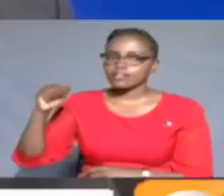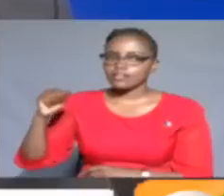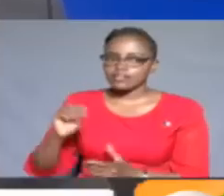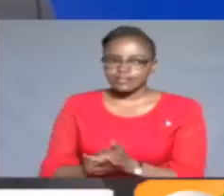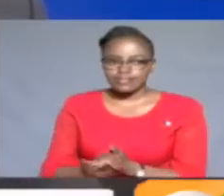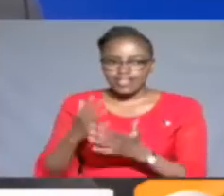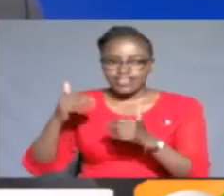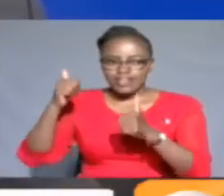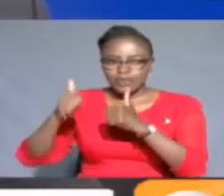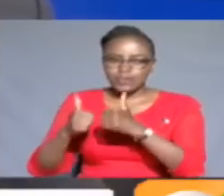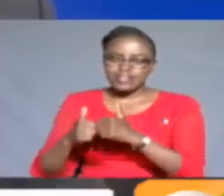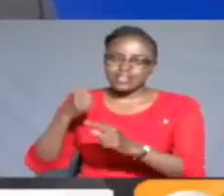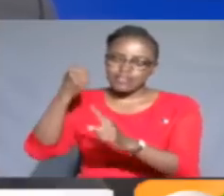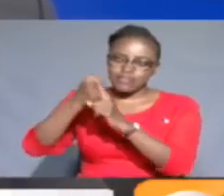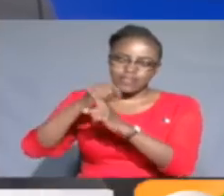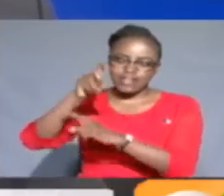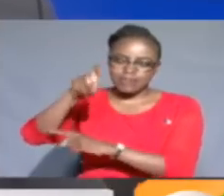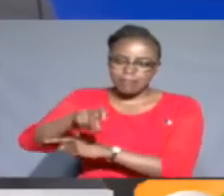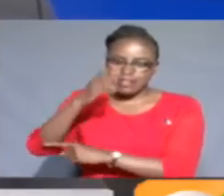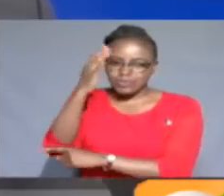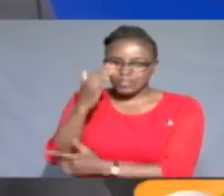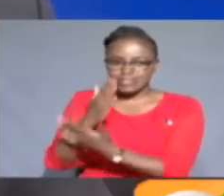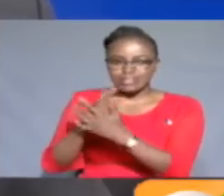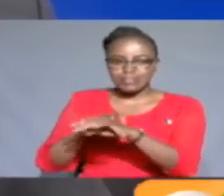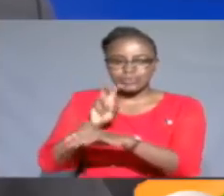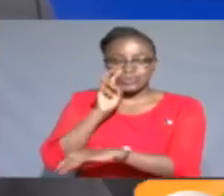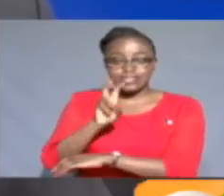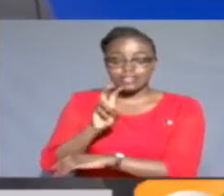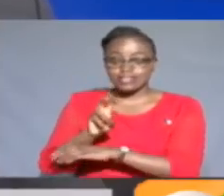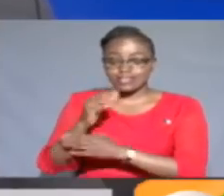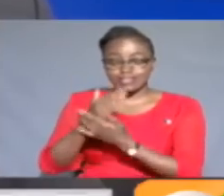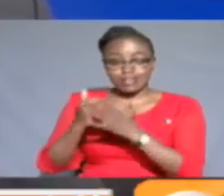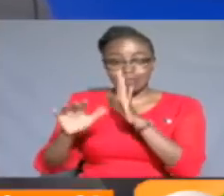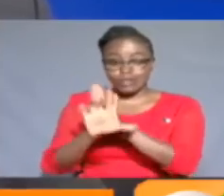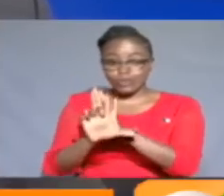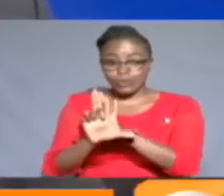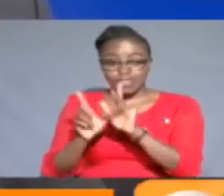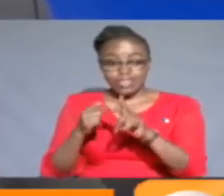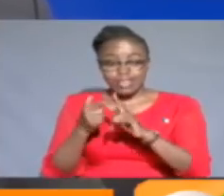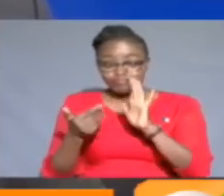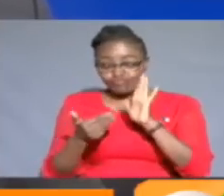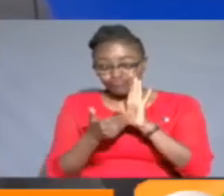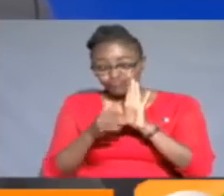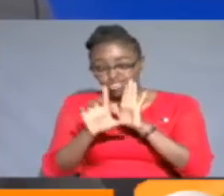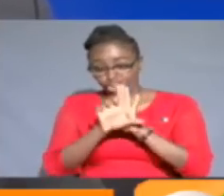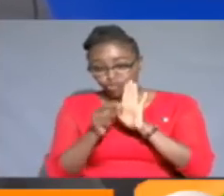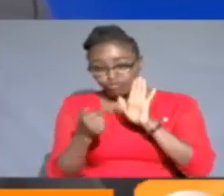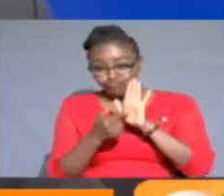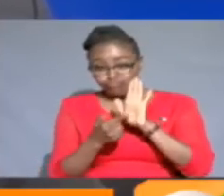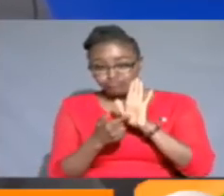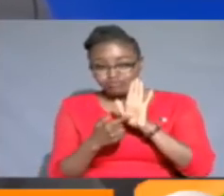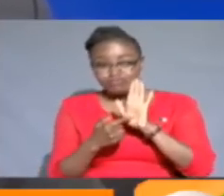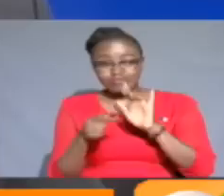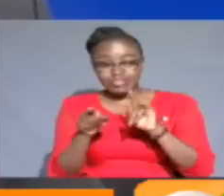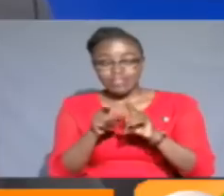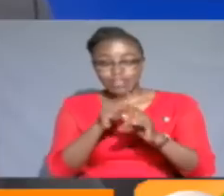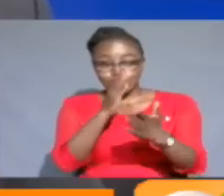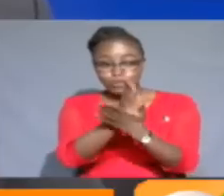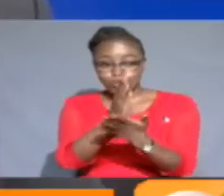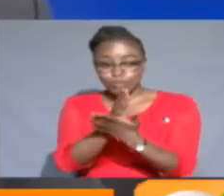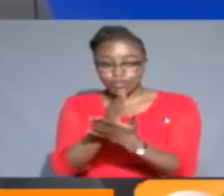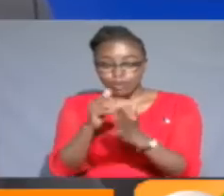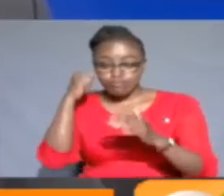These are things we have to fight. Sometimes you actually look at legislations and you look at this legislation seems to be actually